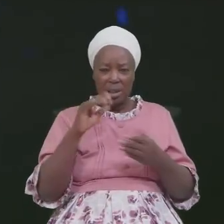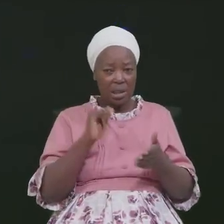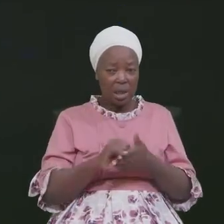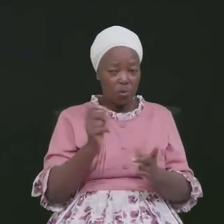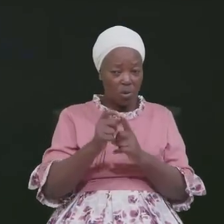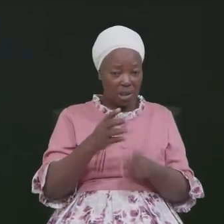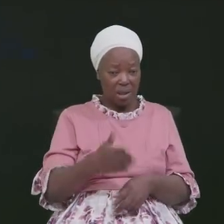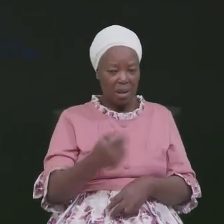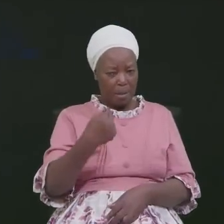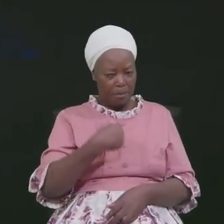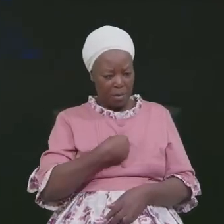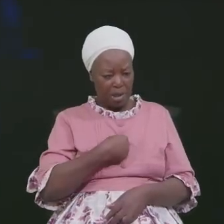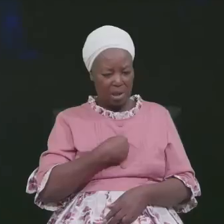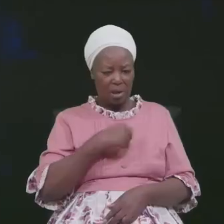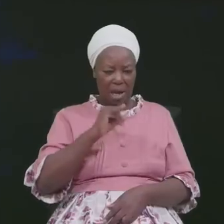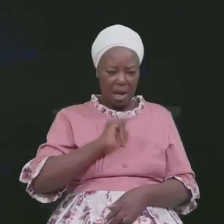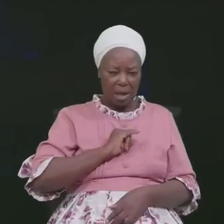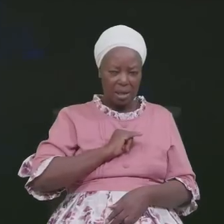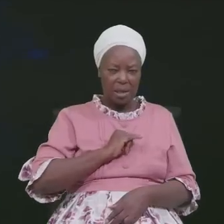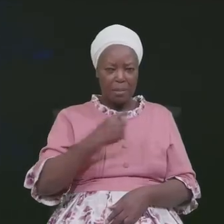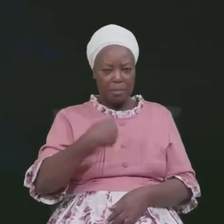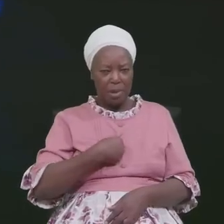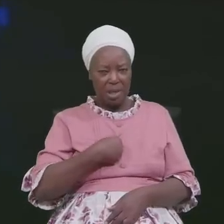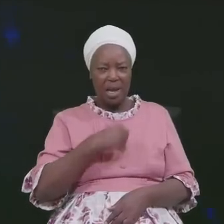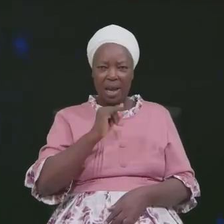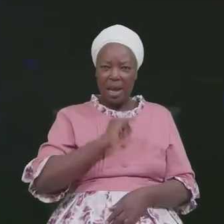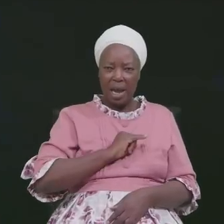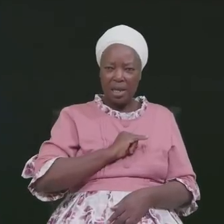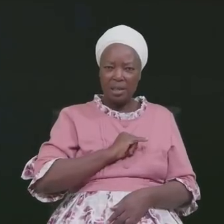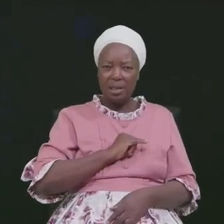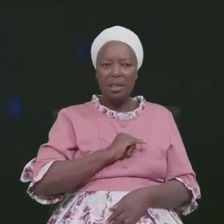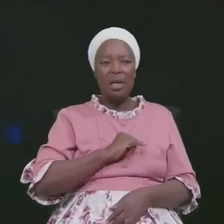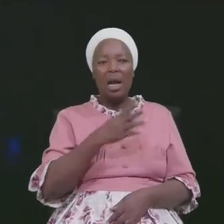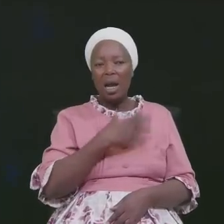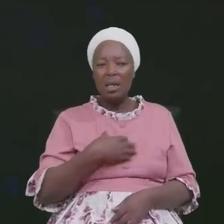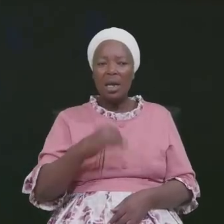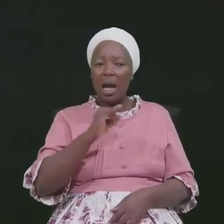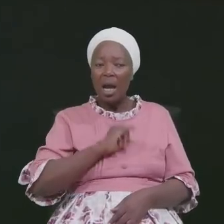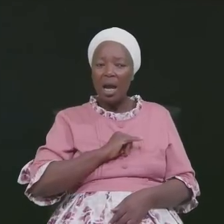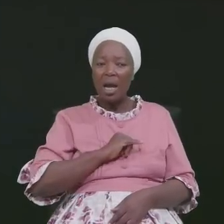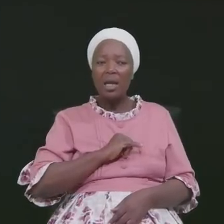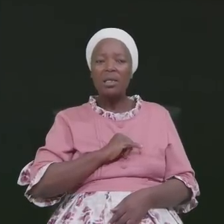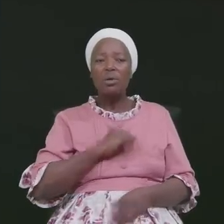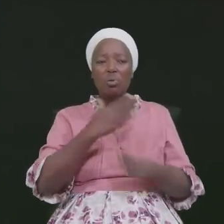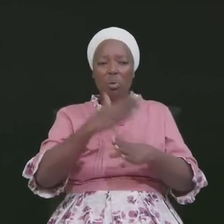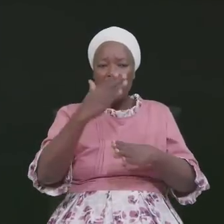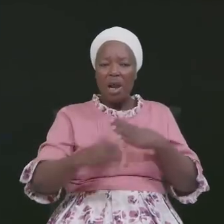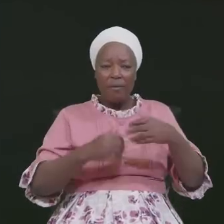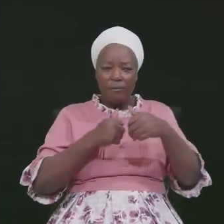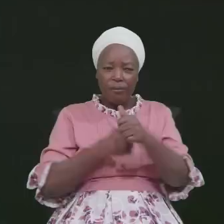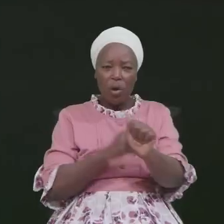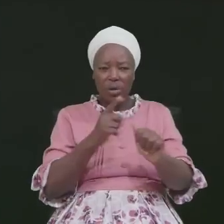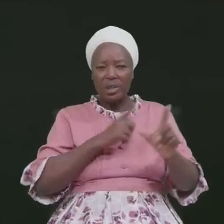and I and me, but I wholly followed the Lord my God.